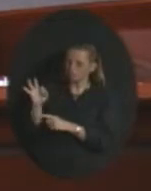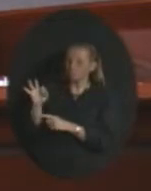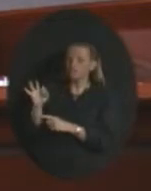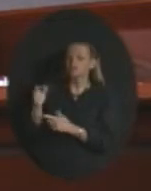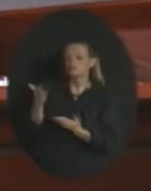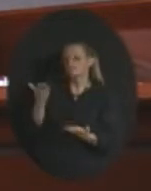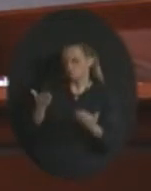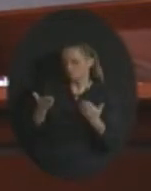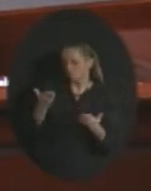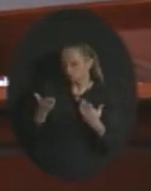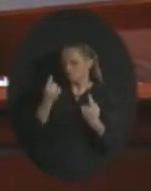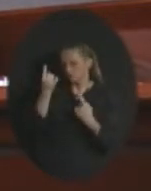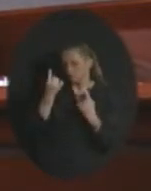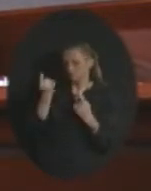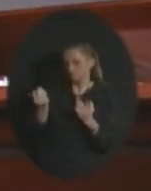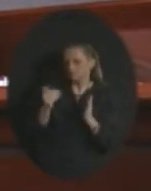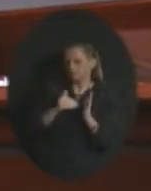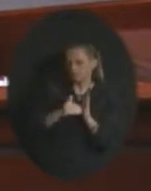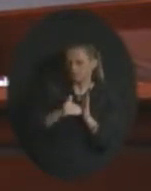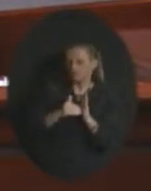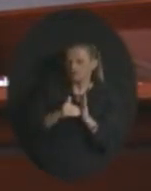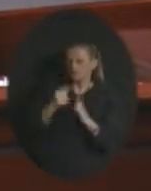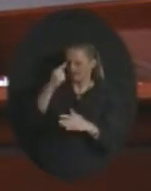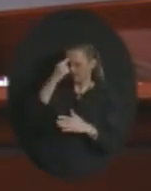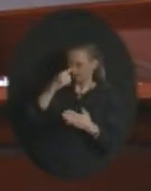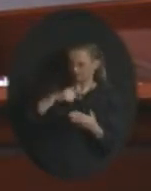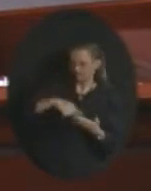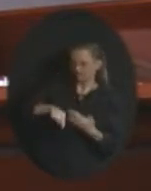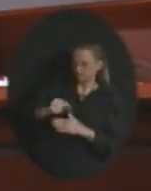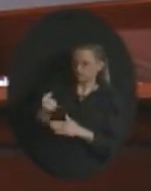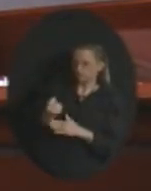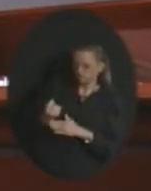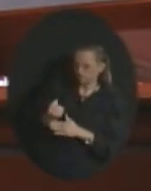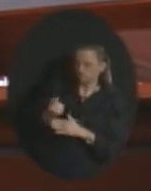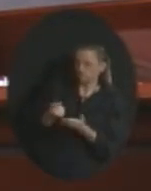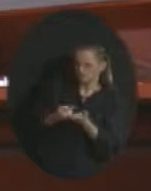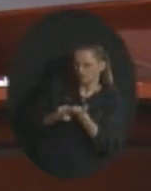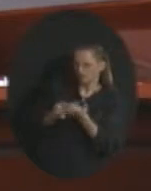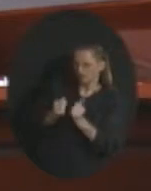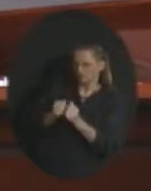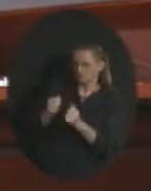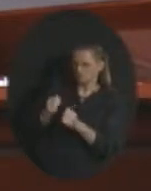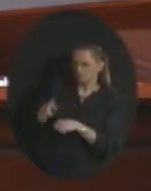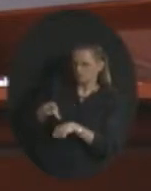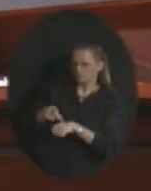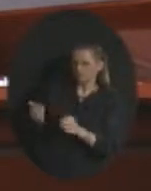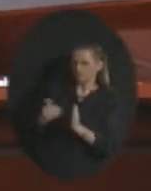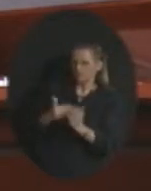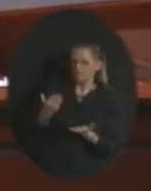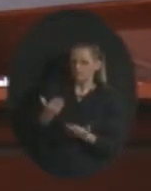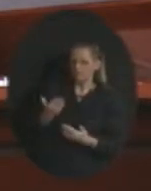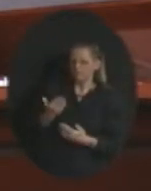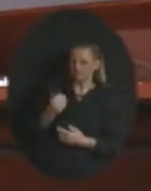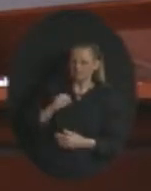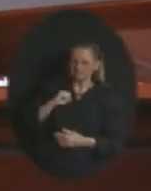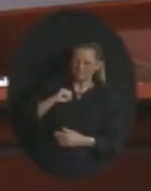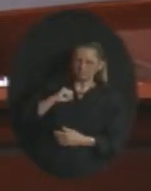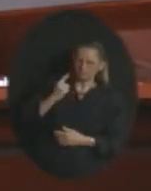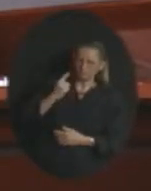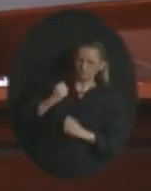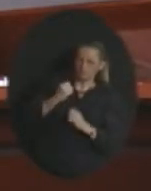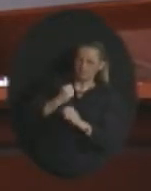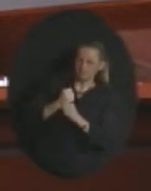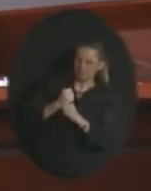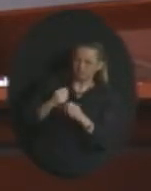with principals again next week, I believe Tuesday. Maybe we hang on for one more year and then look at maybe an outside